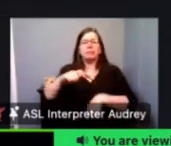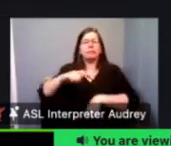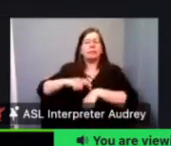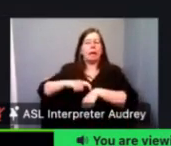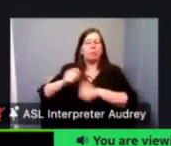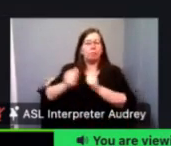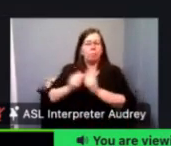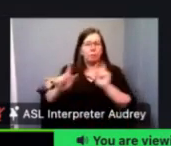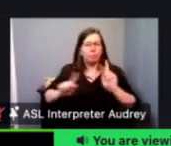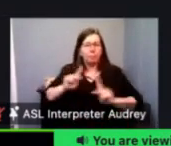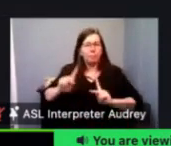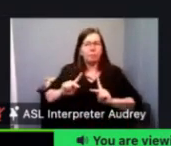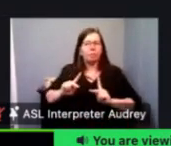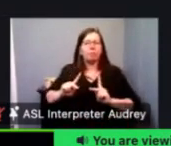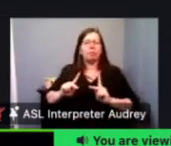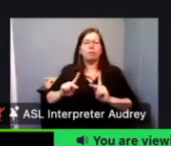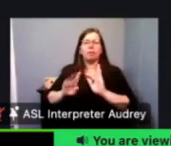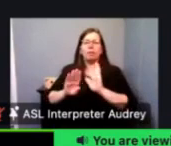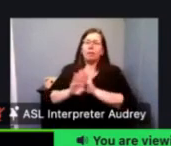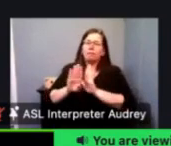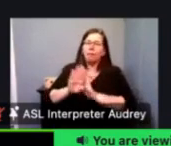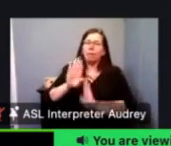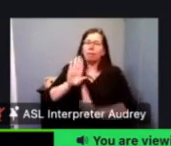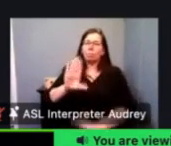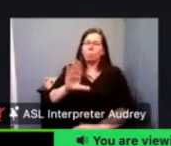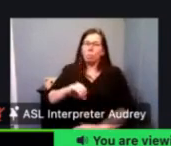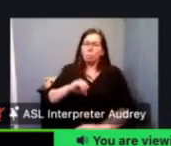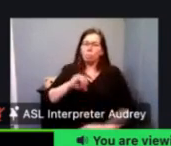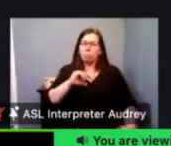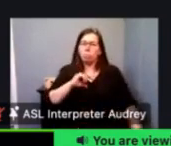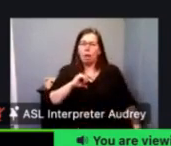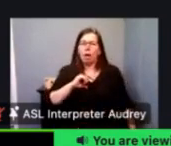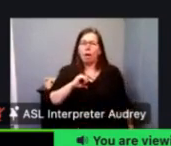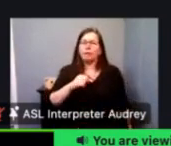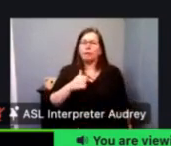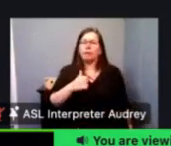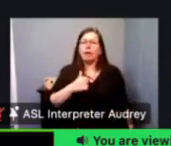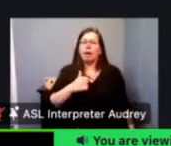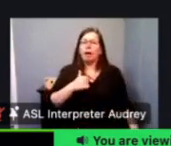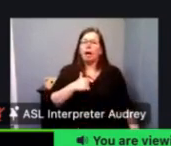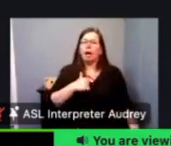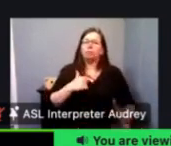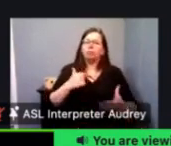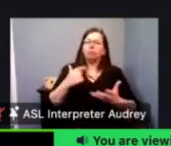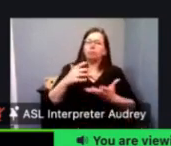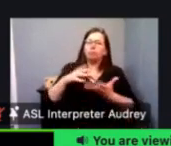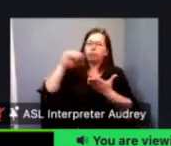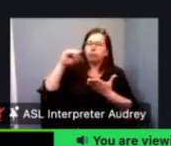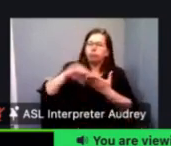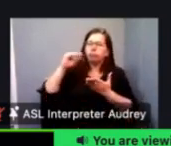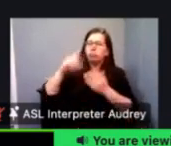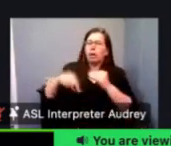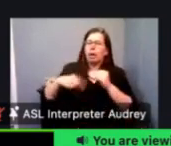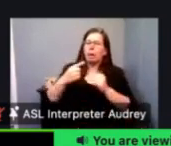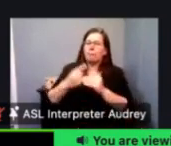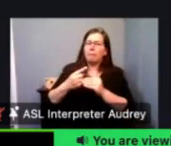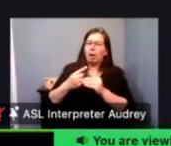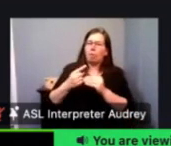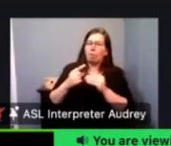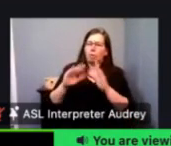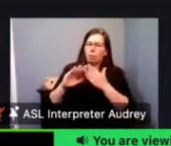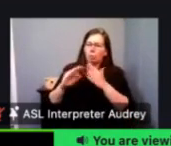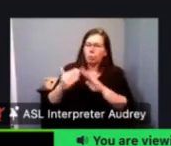people, develop and show your own pride, learn more about the history of marginalized communities, confront ableism